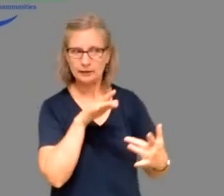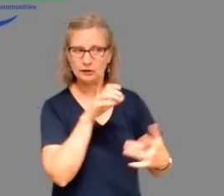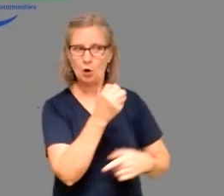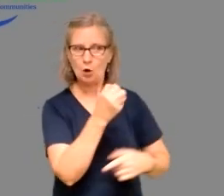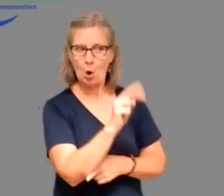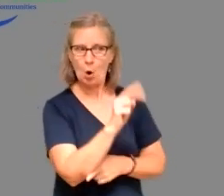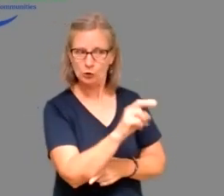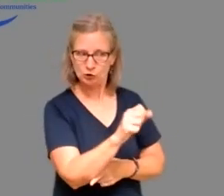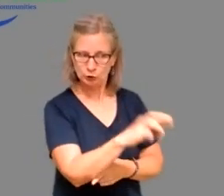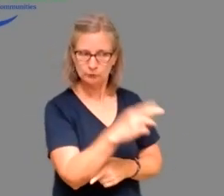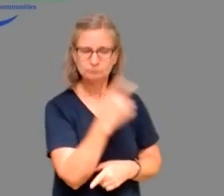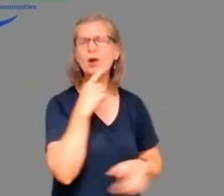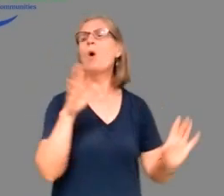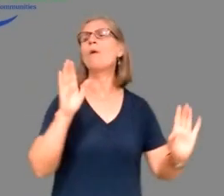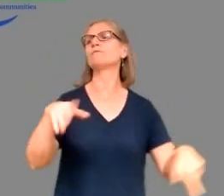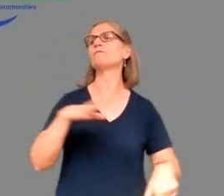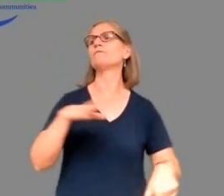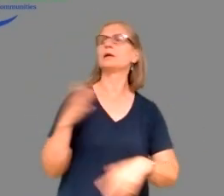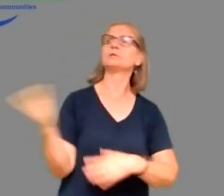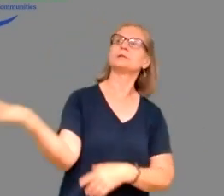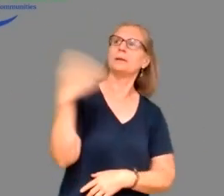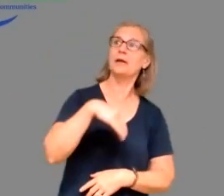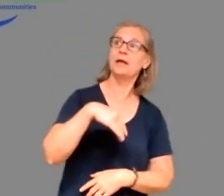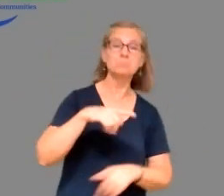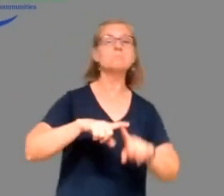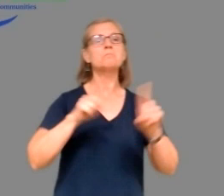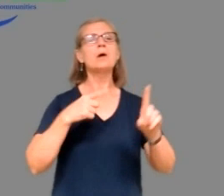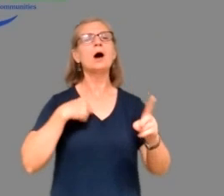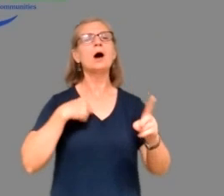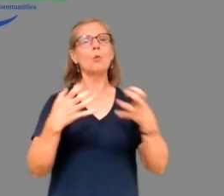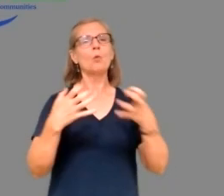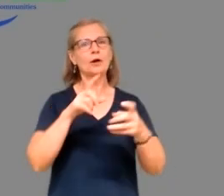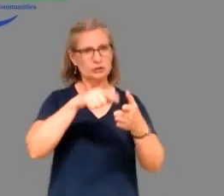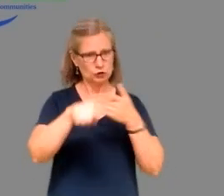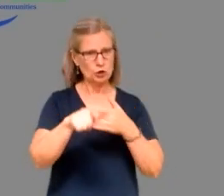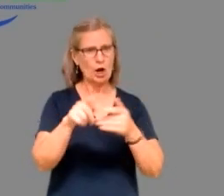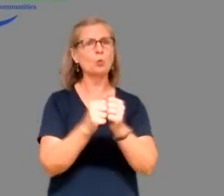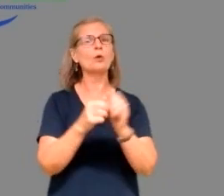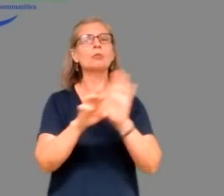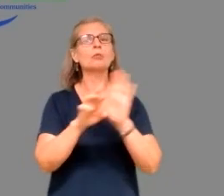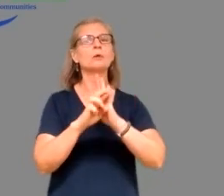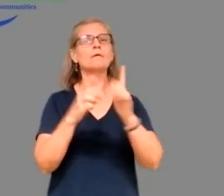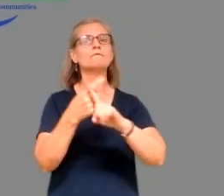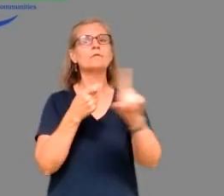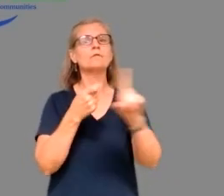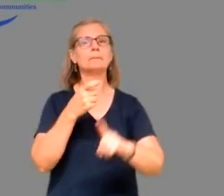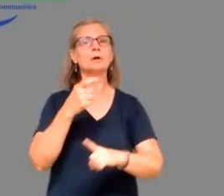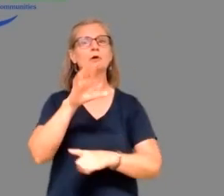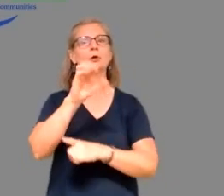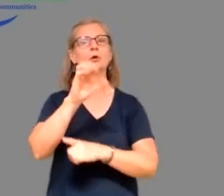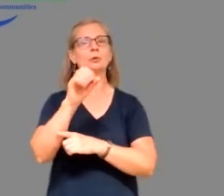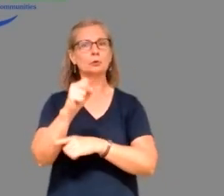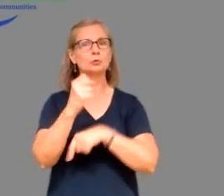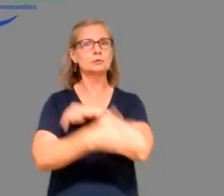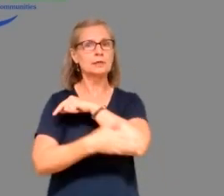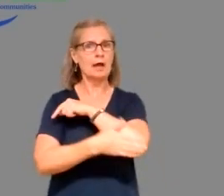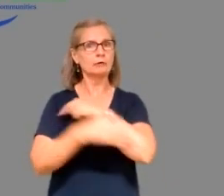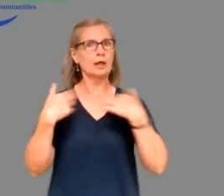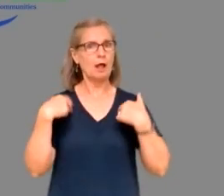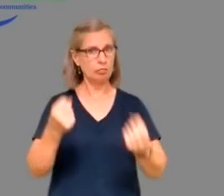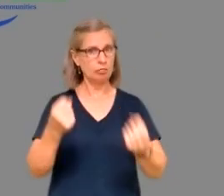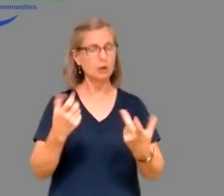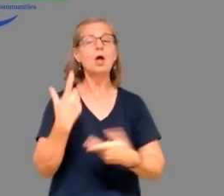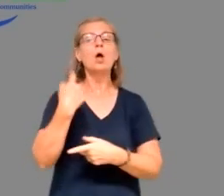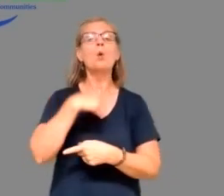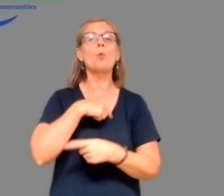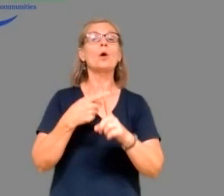with a representative from County Health. We would be coming up from Sacramento, California, and have been in our own shelter in place order